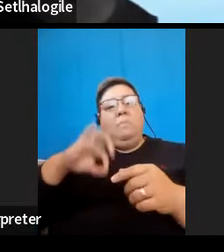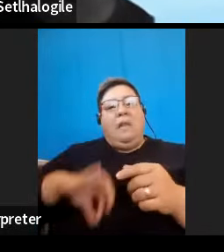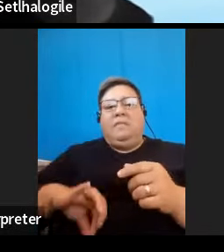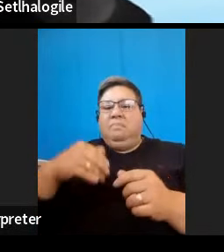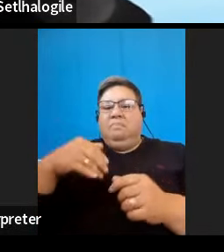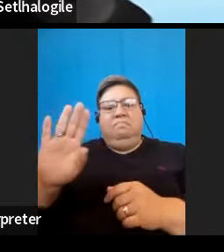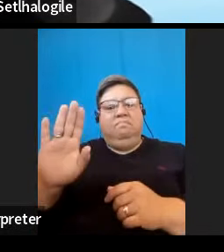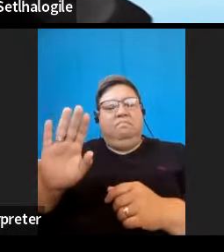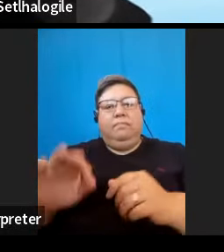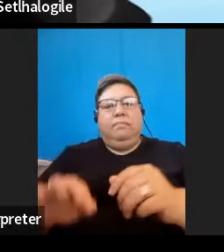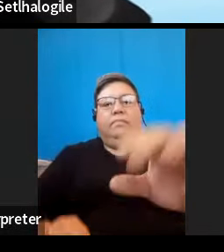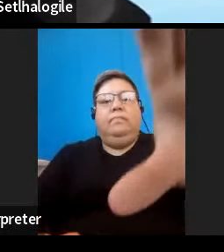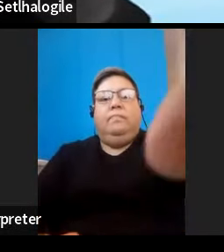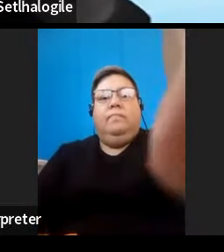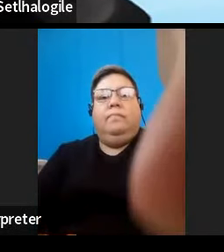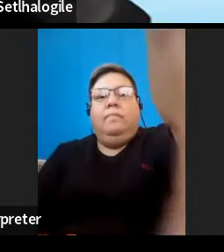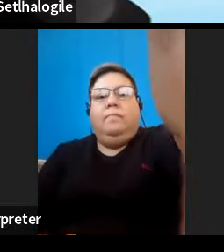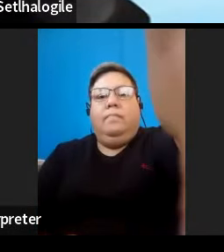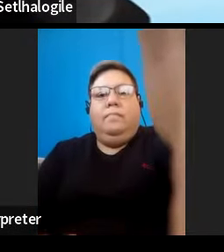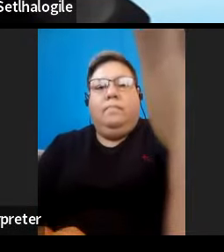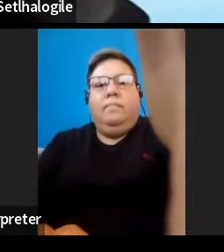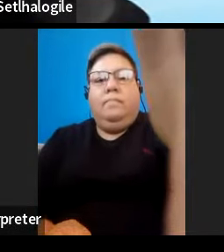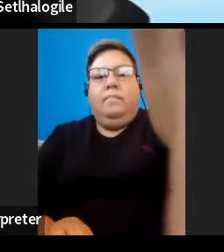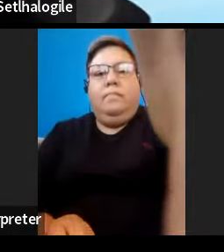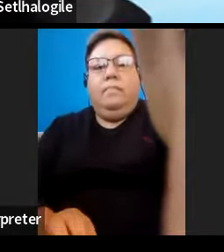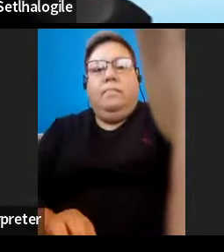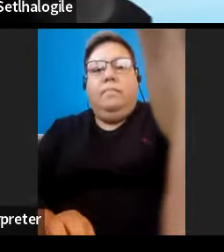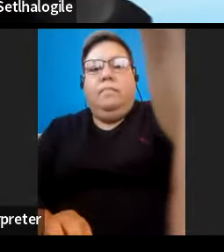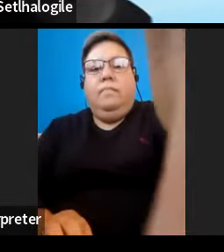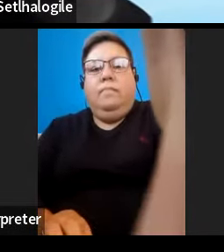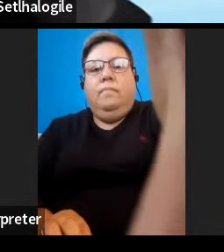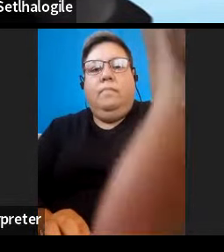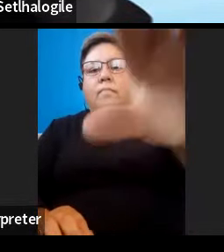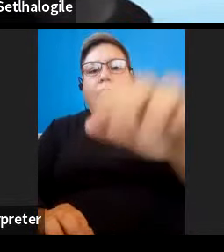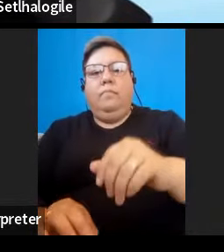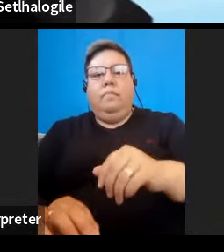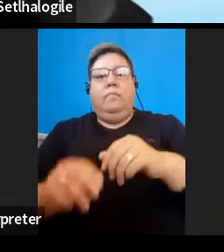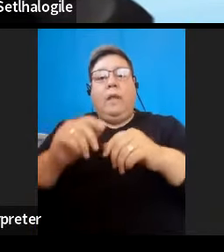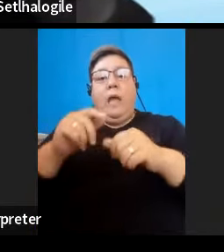but see how you can best clarify our colleague.